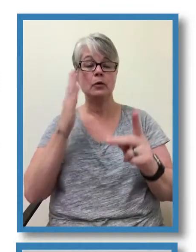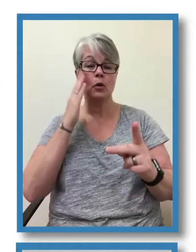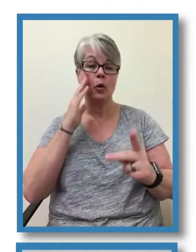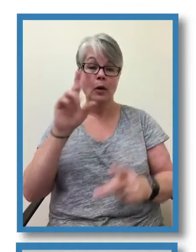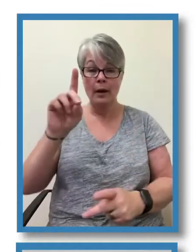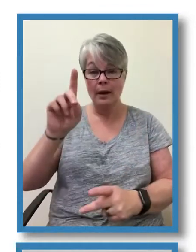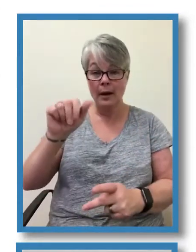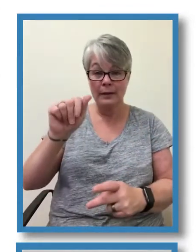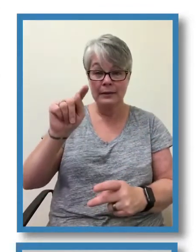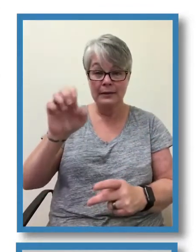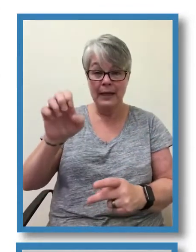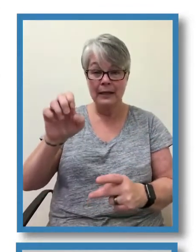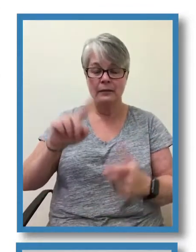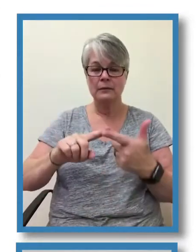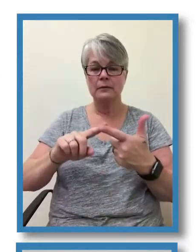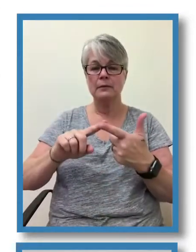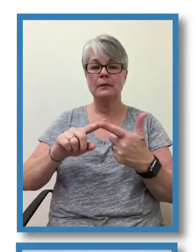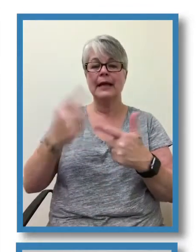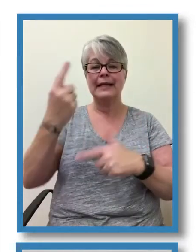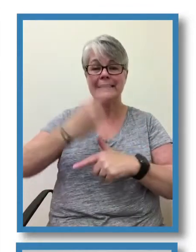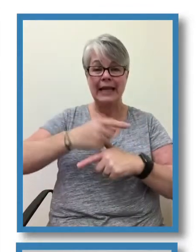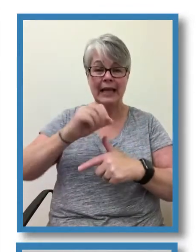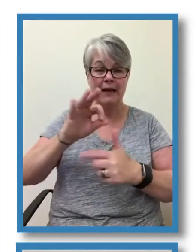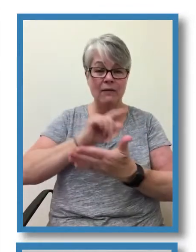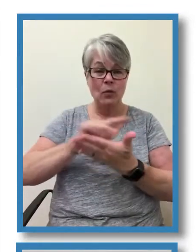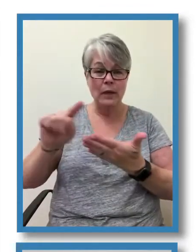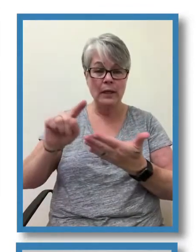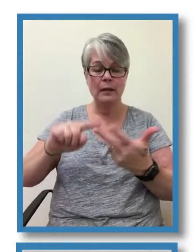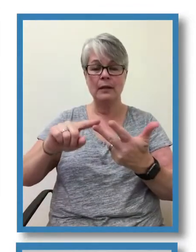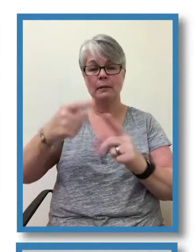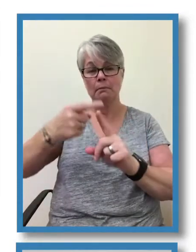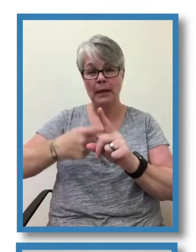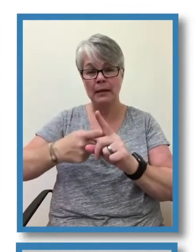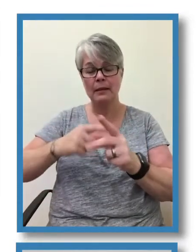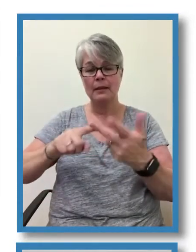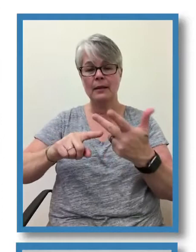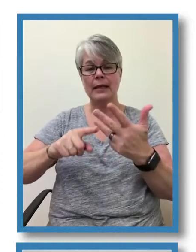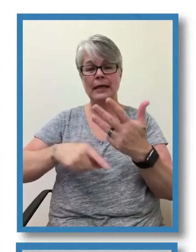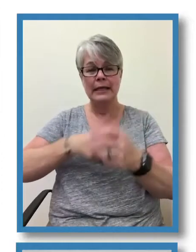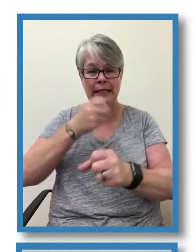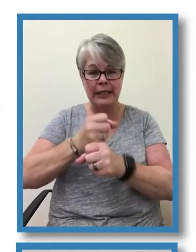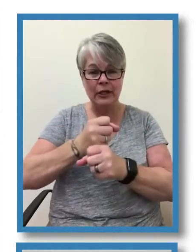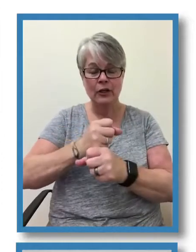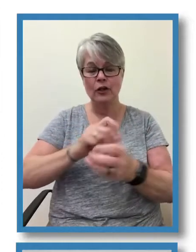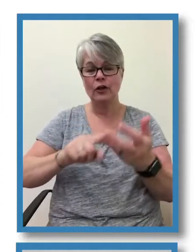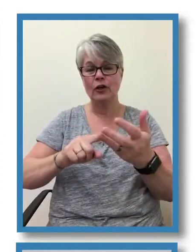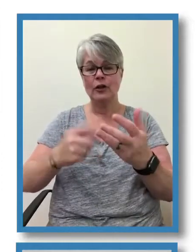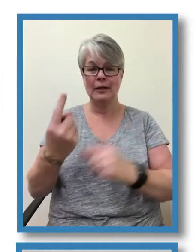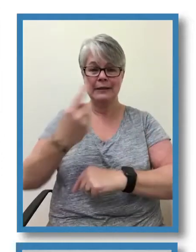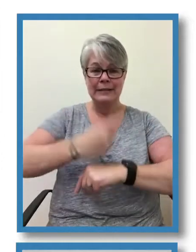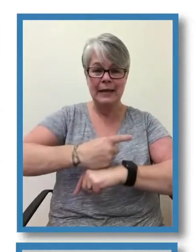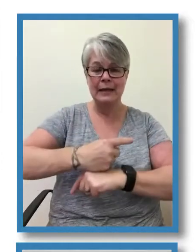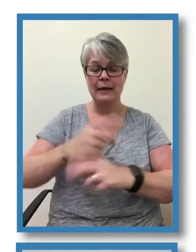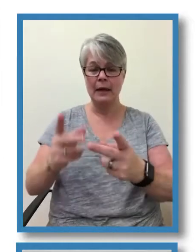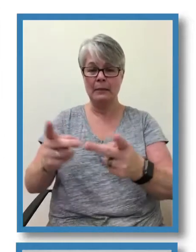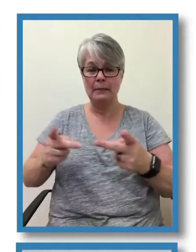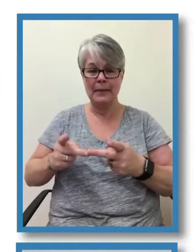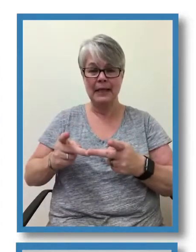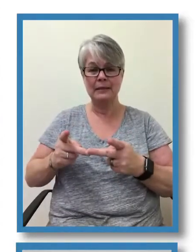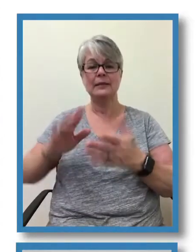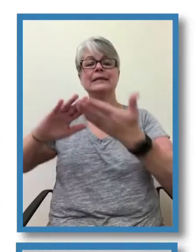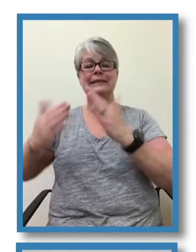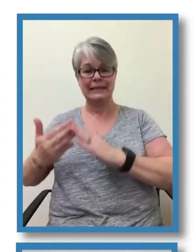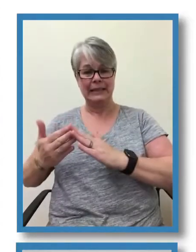of 30. And so 26 or better, with no complaints of memory, would be in the normal range. If there were complaints, that would